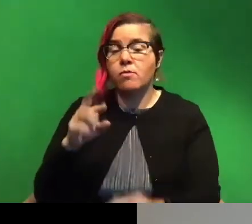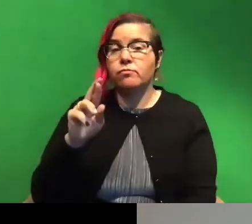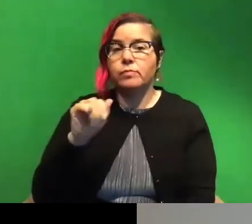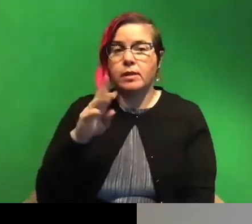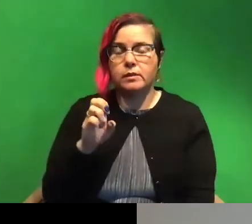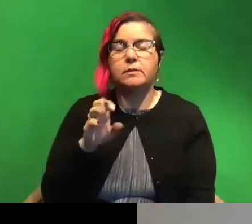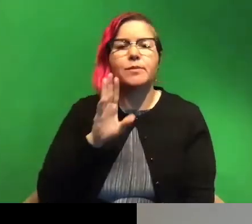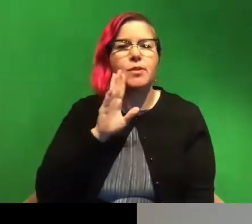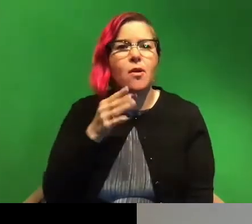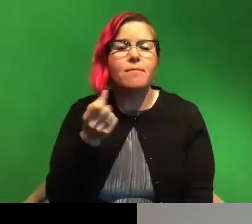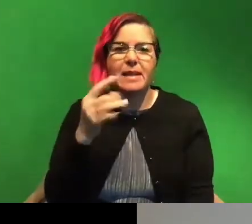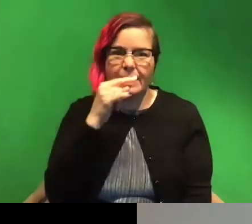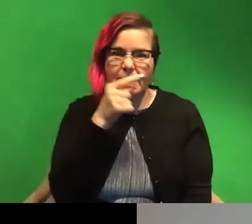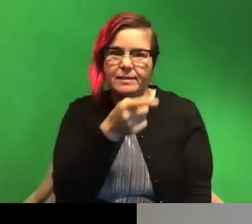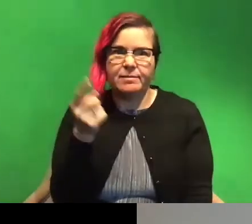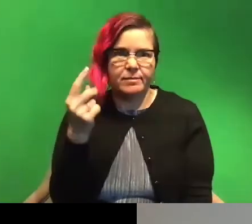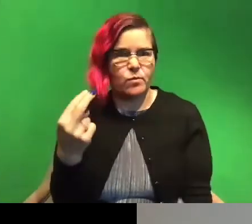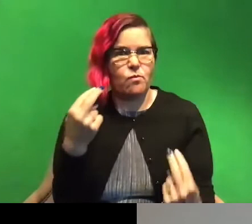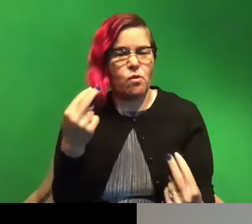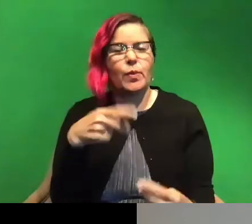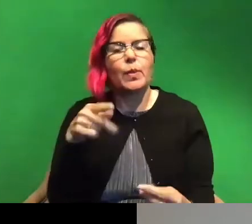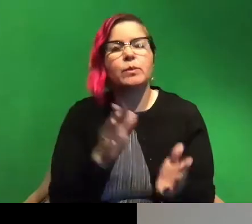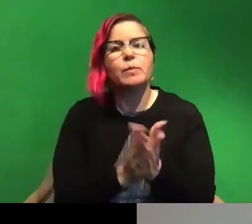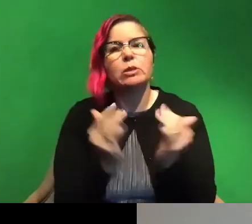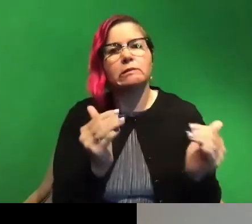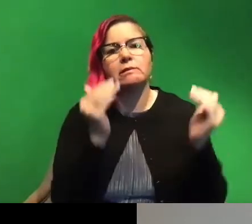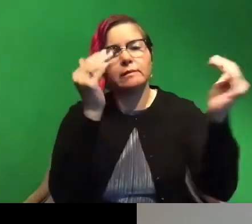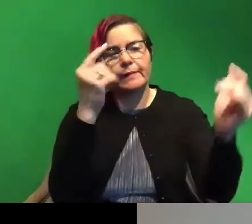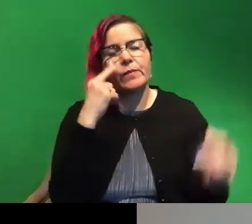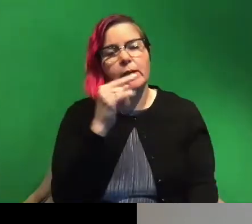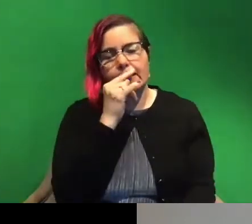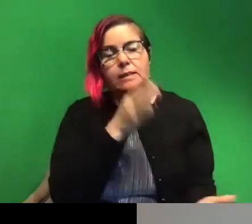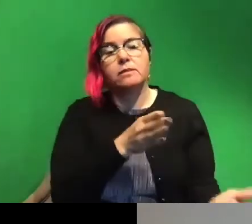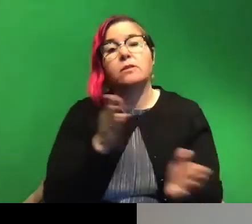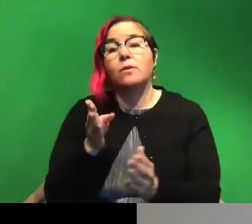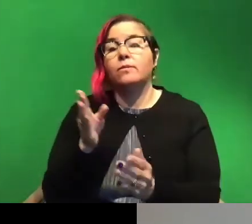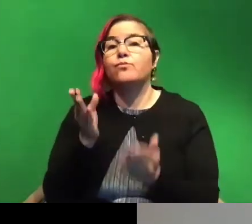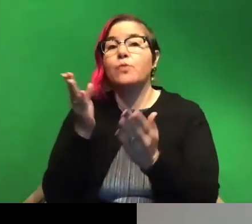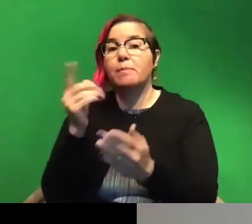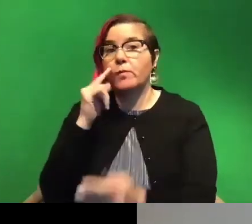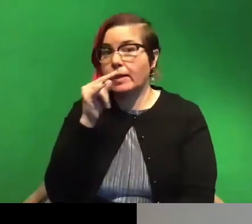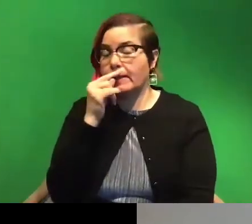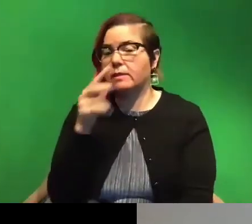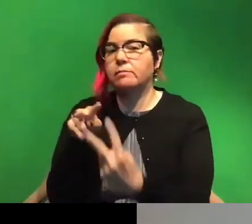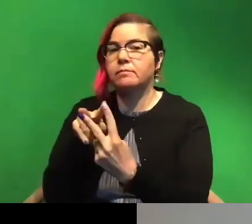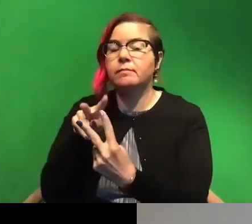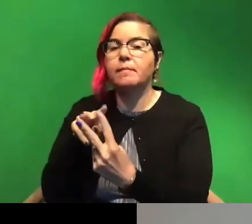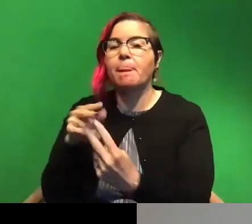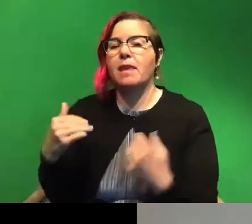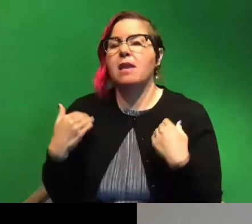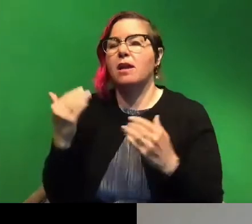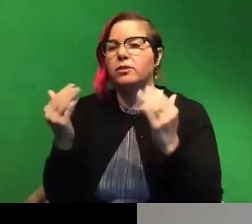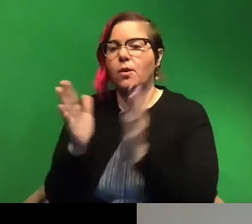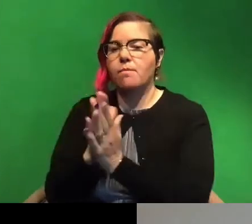that there's a lot of kids out there right now, and those books might be a little advanced for those folks. And so there are two young adult